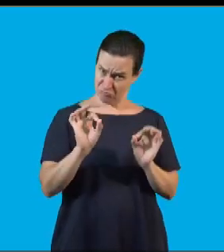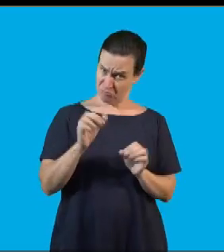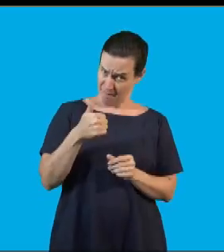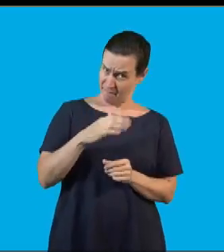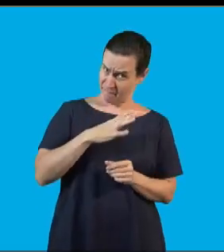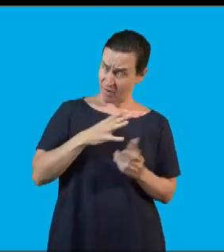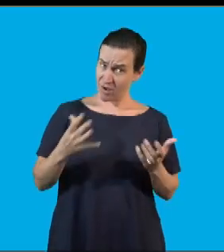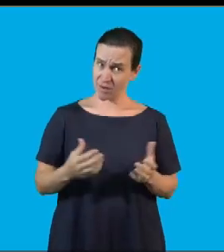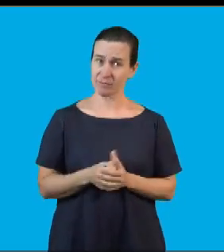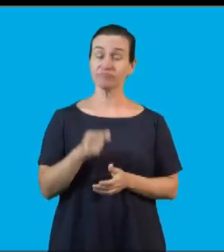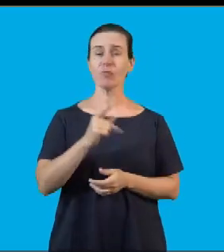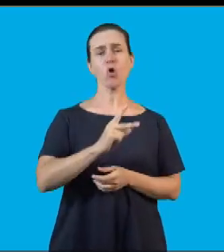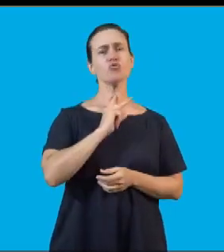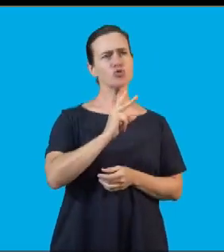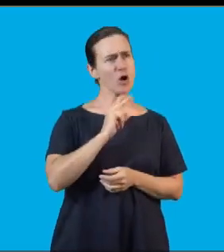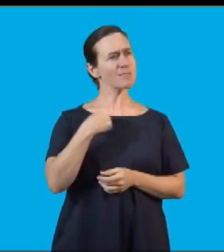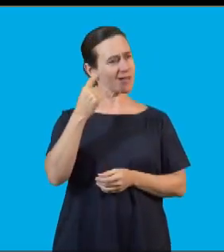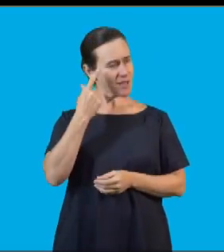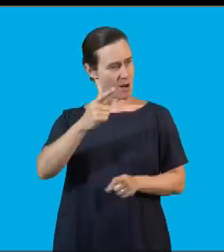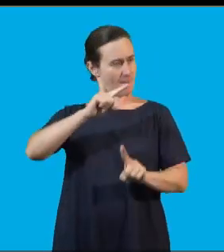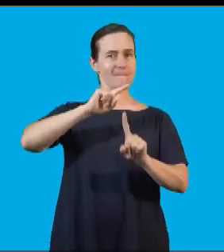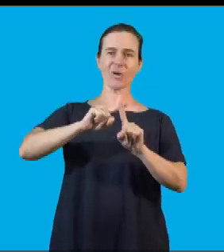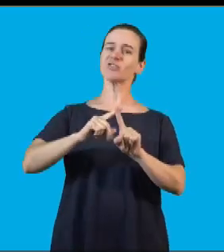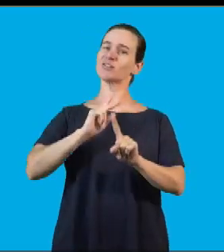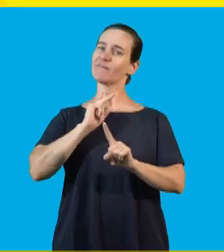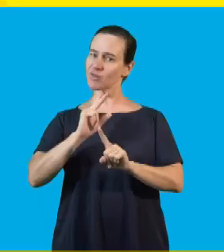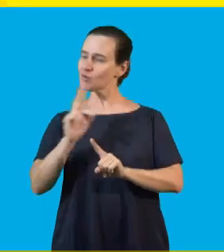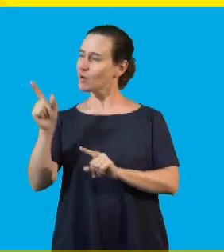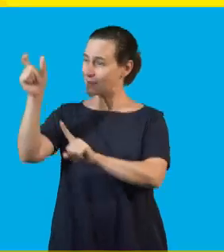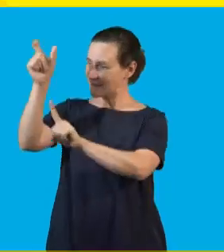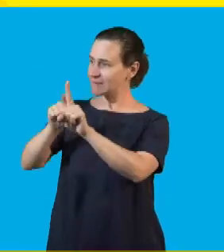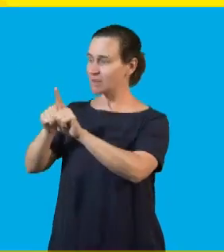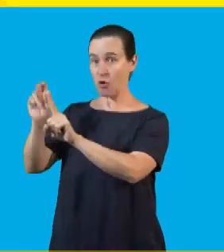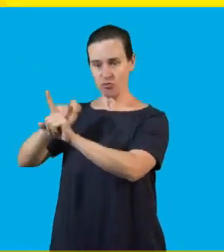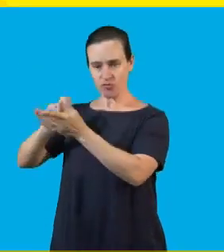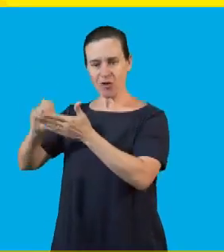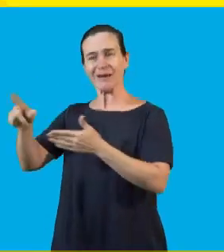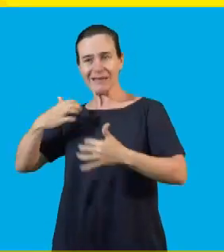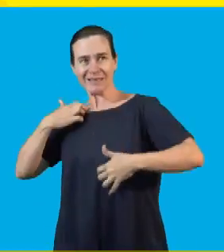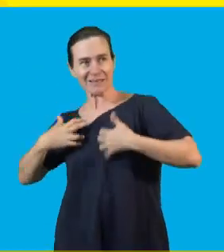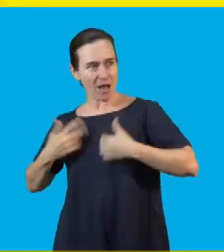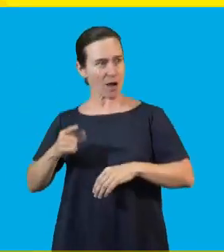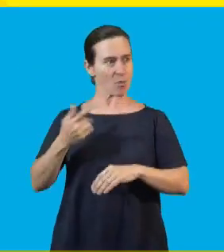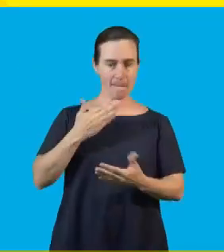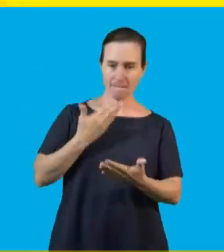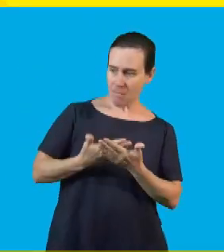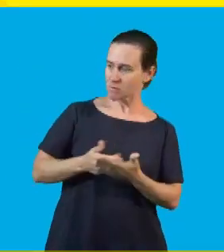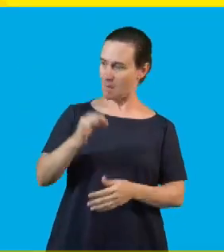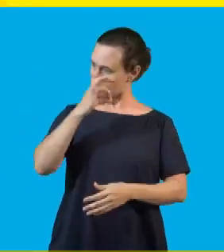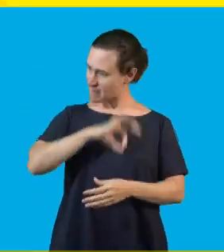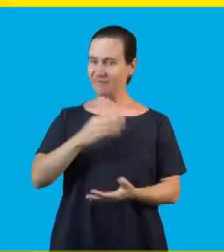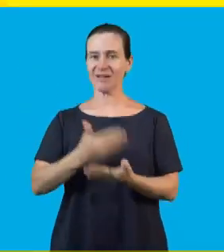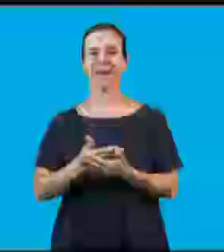we see that the tone is hopeful or optimistic. The writer is excited about the possible